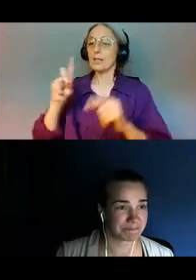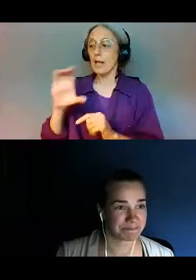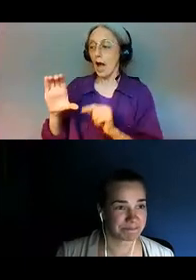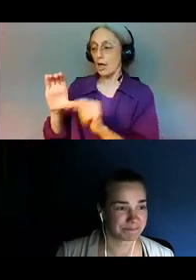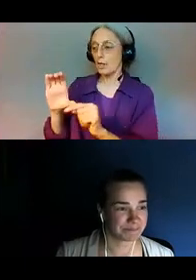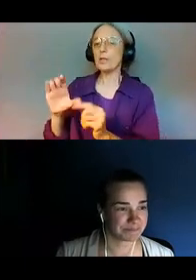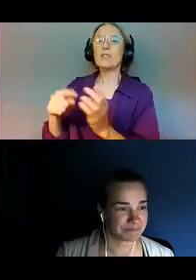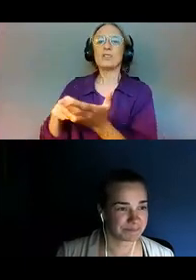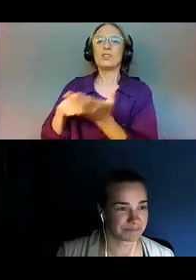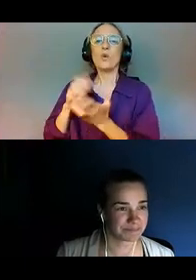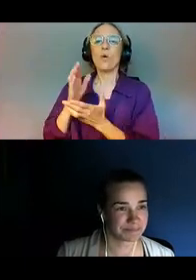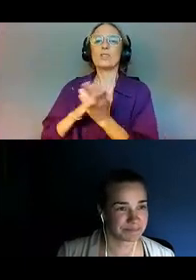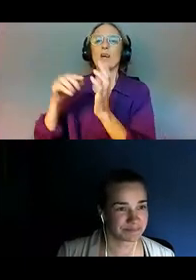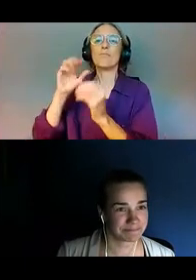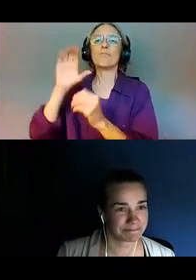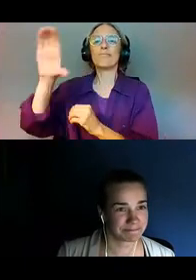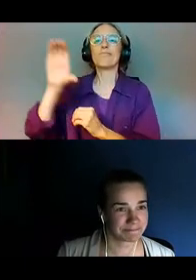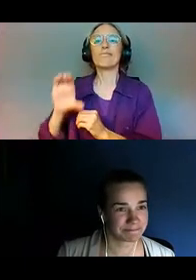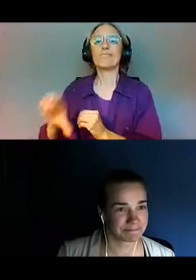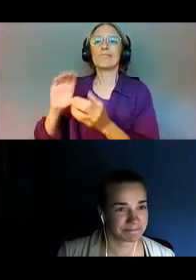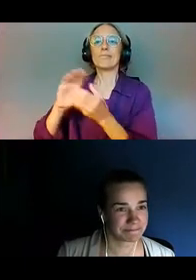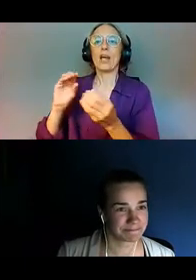that.